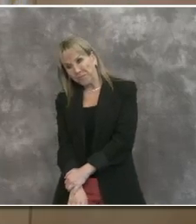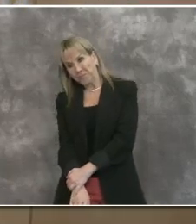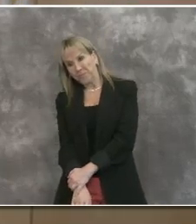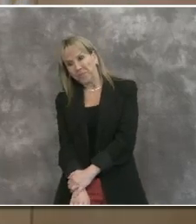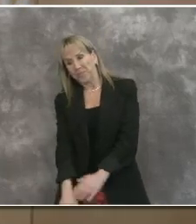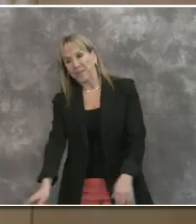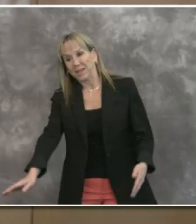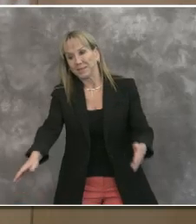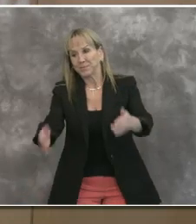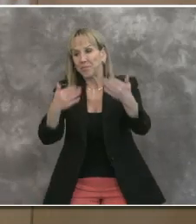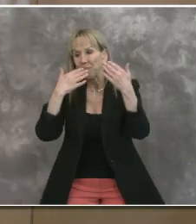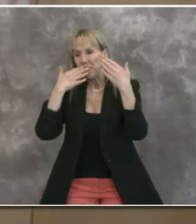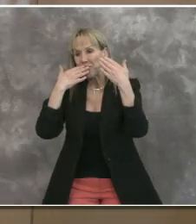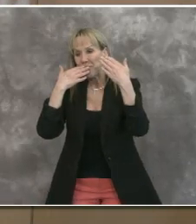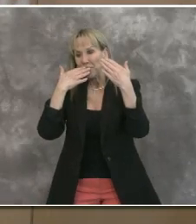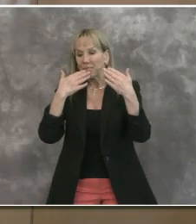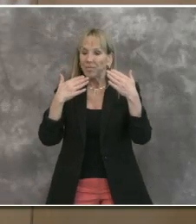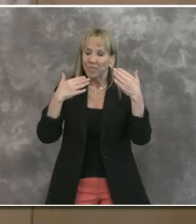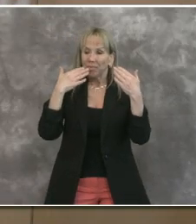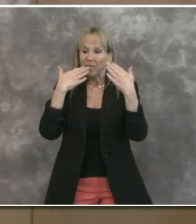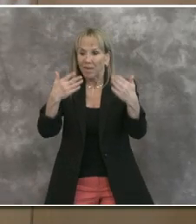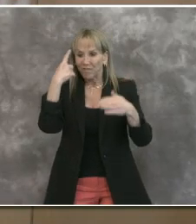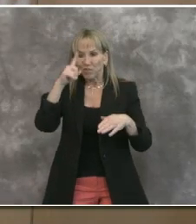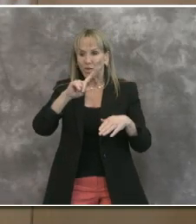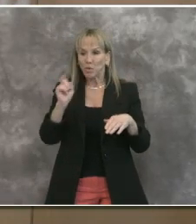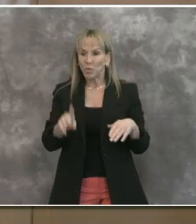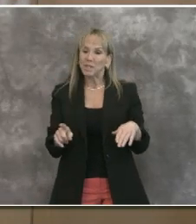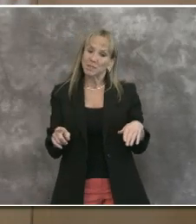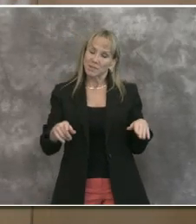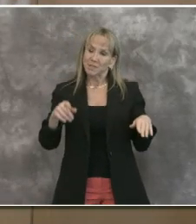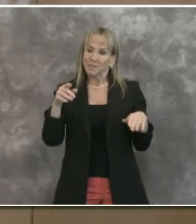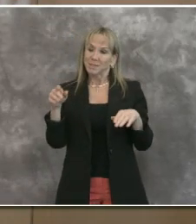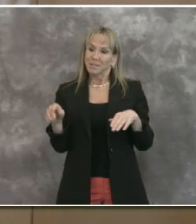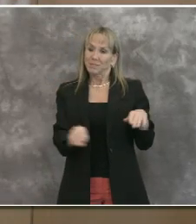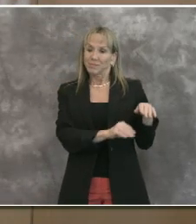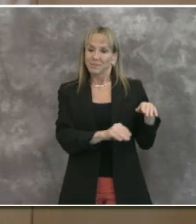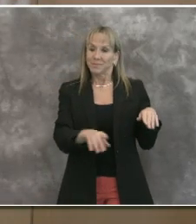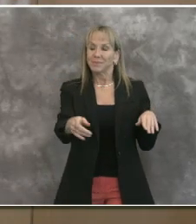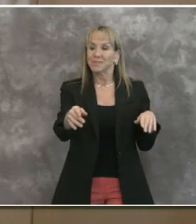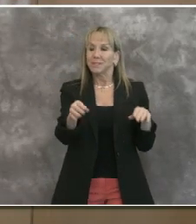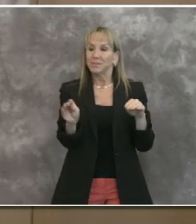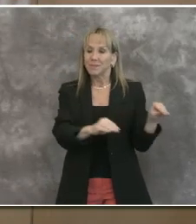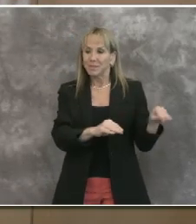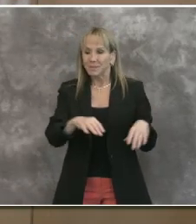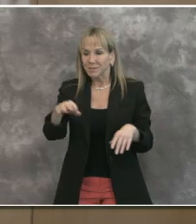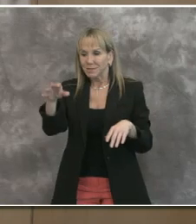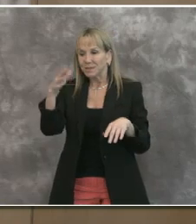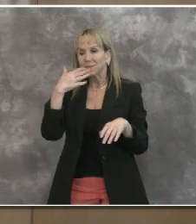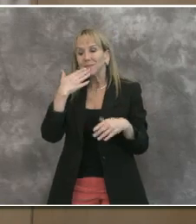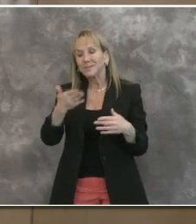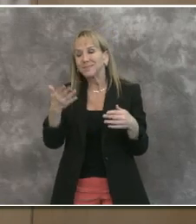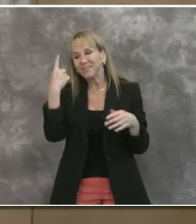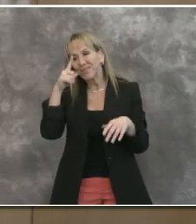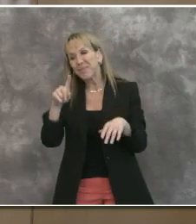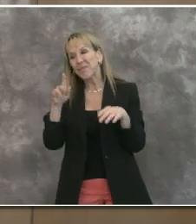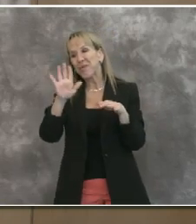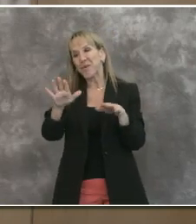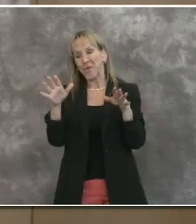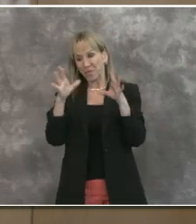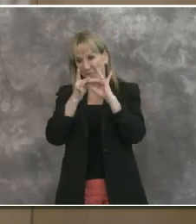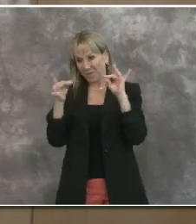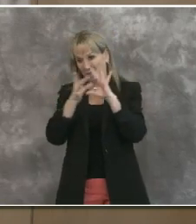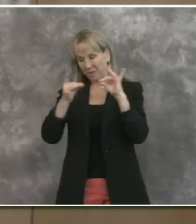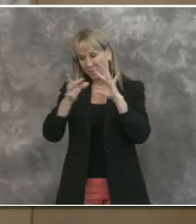Thank you for that question. And I believe you did include that in your comments. But the two of the